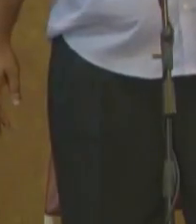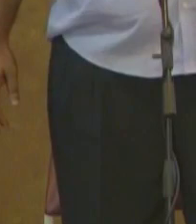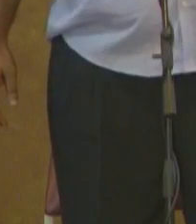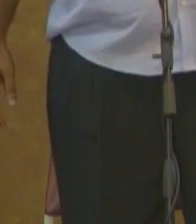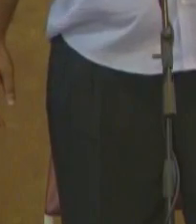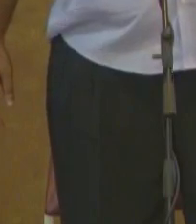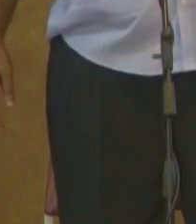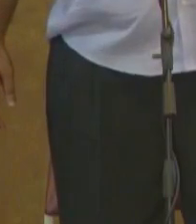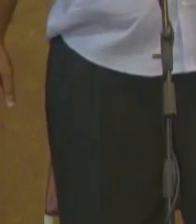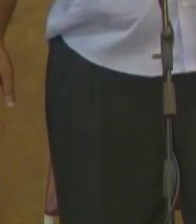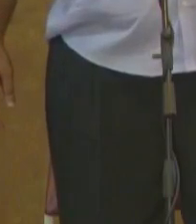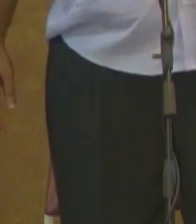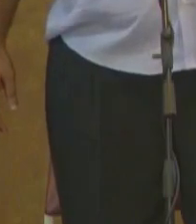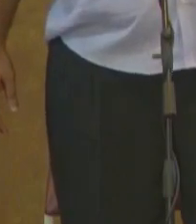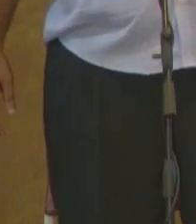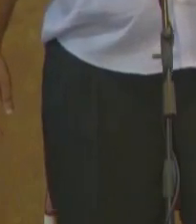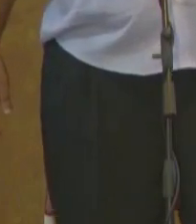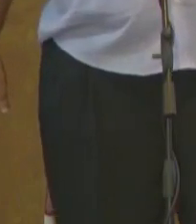place